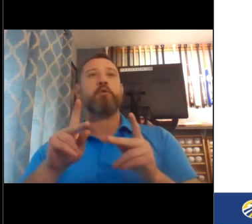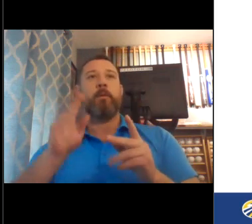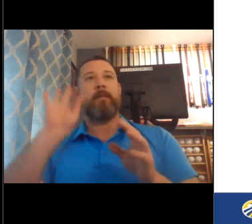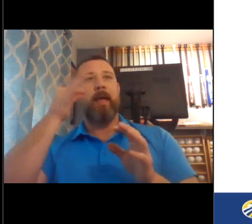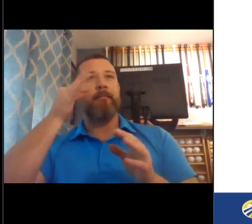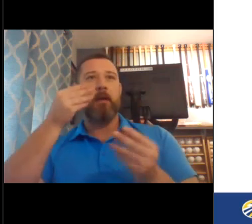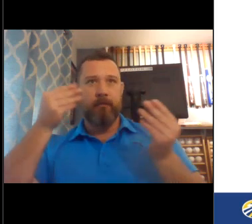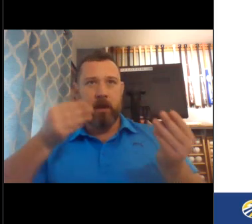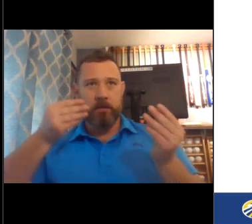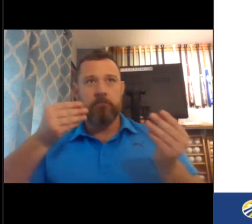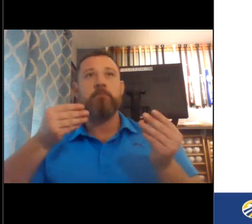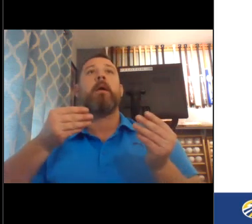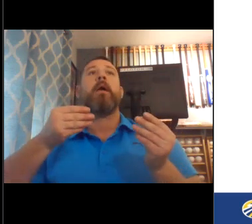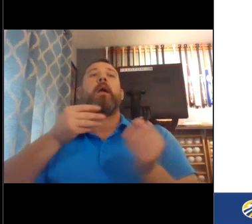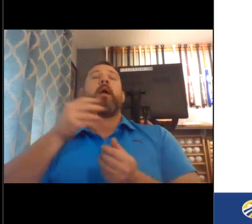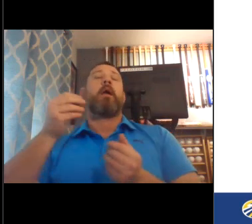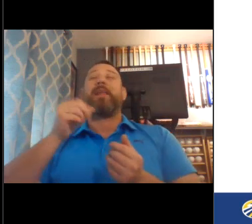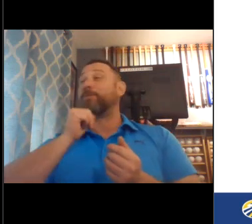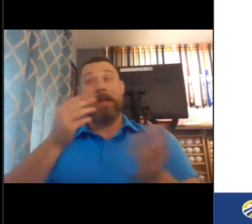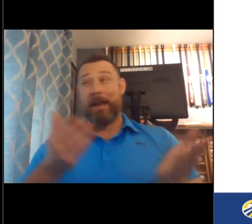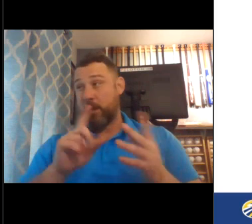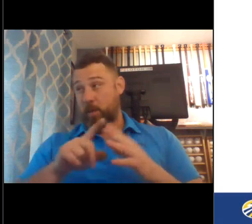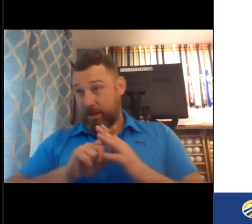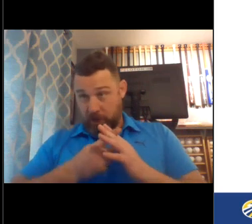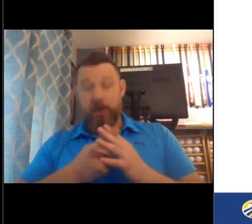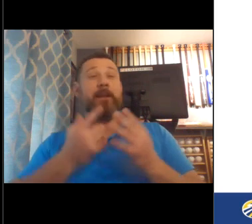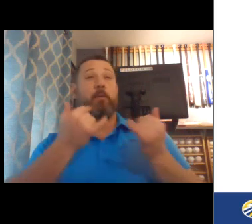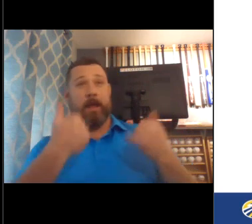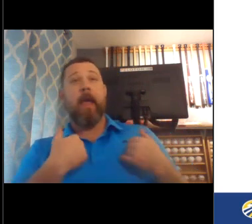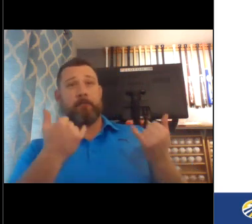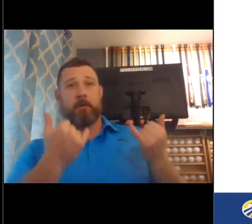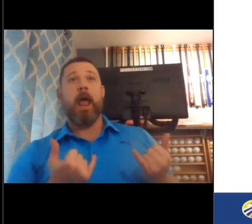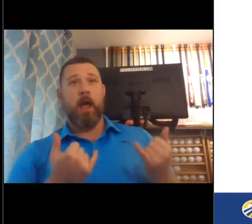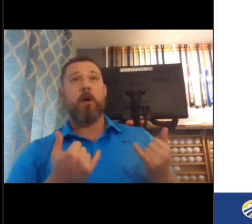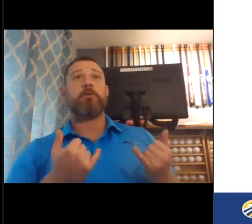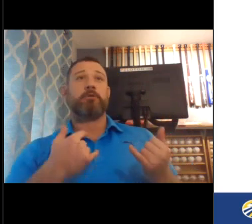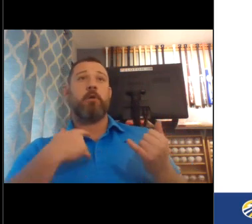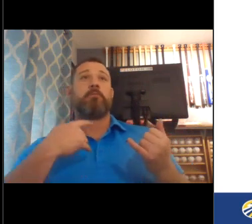mean, it wasn't here when I started, it's here now, so we're bullish.